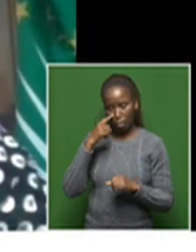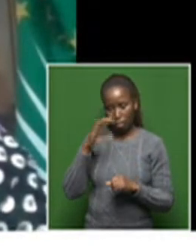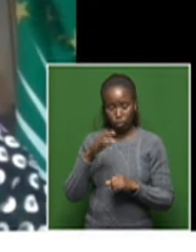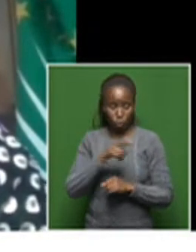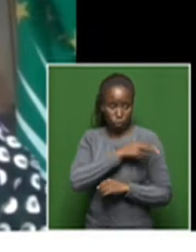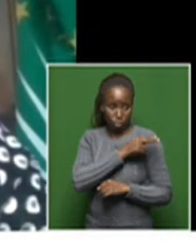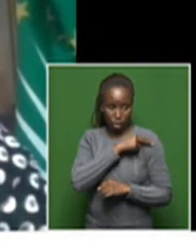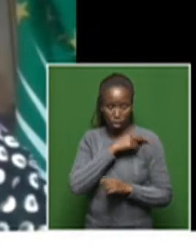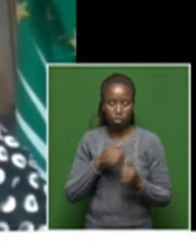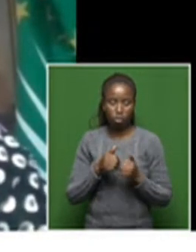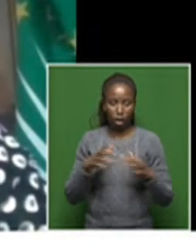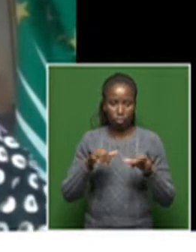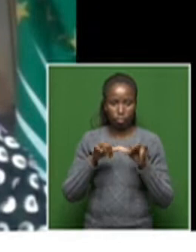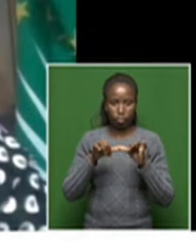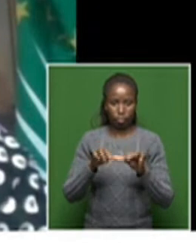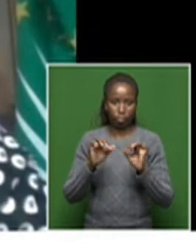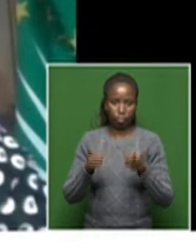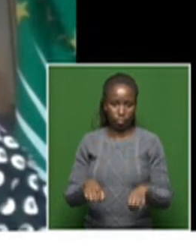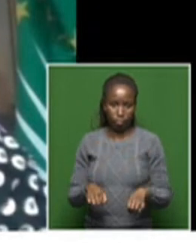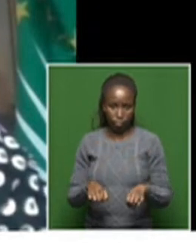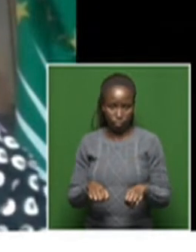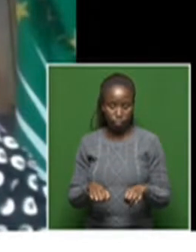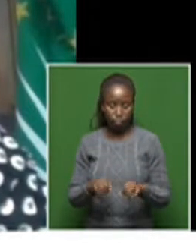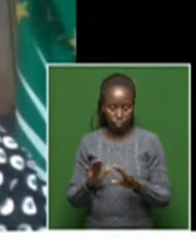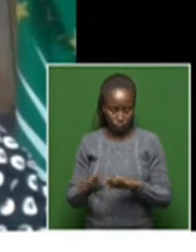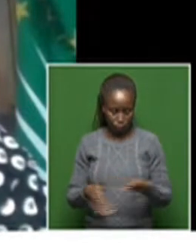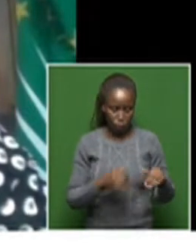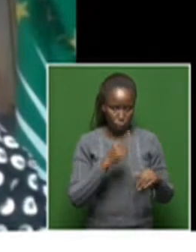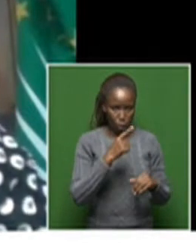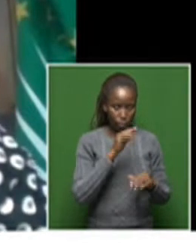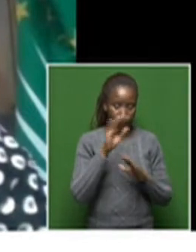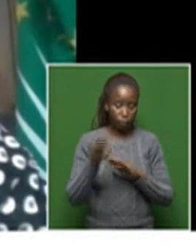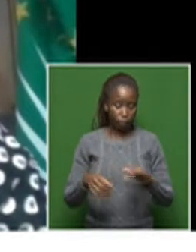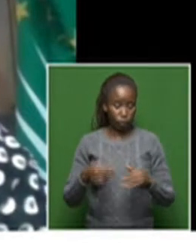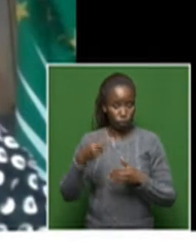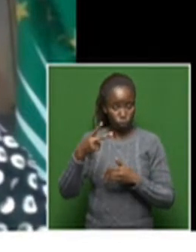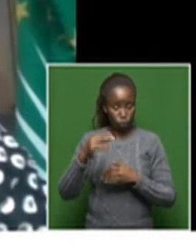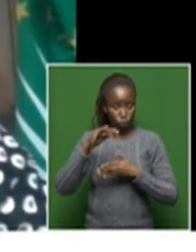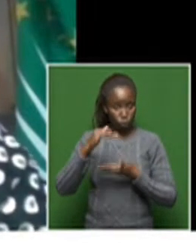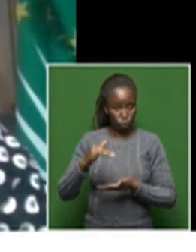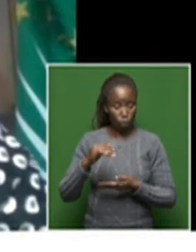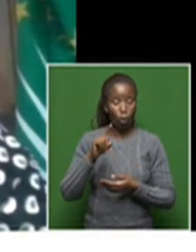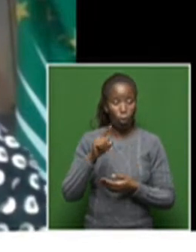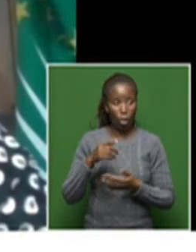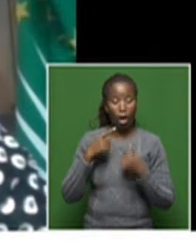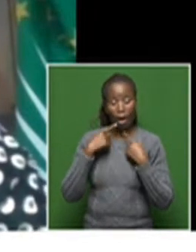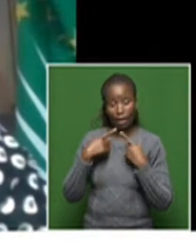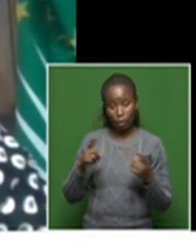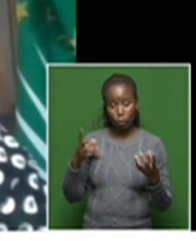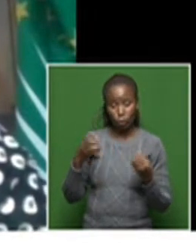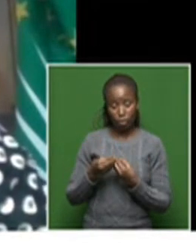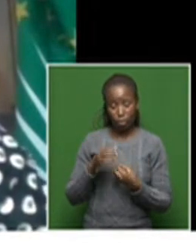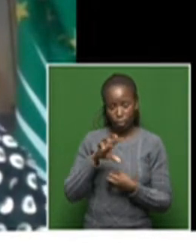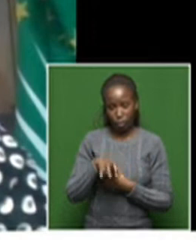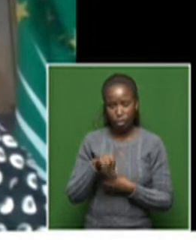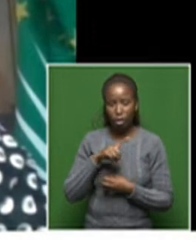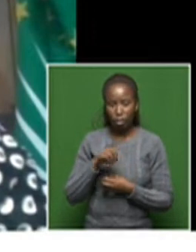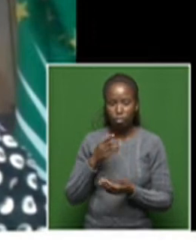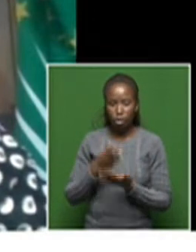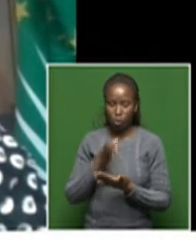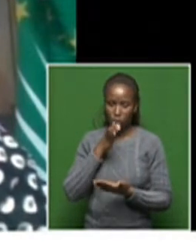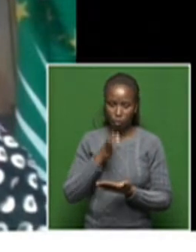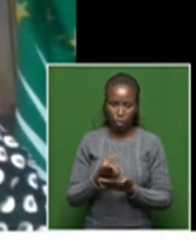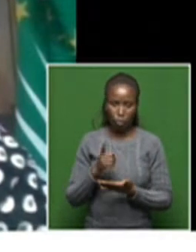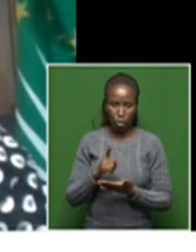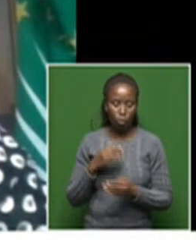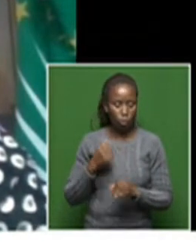which is phase one. And then once the phase two, we have a date, we'll announce together with the province. But I can confirm that work has been